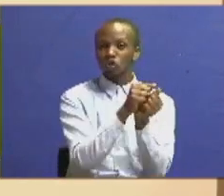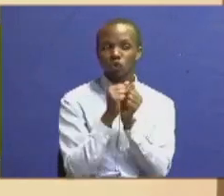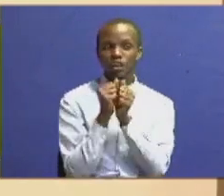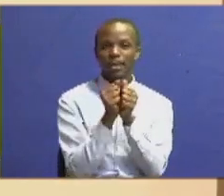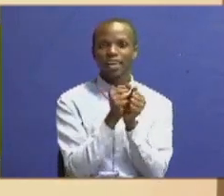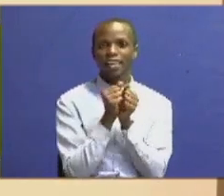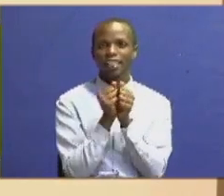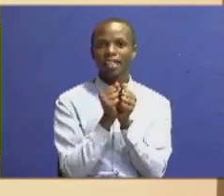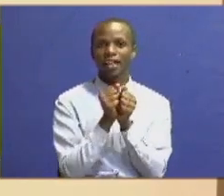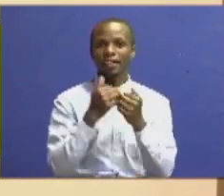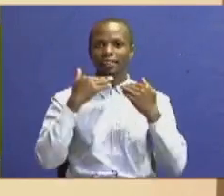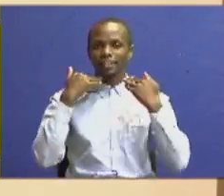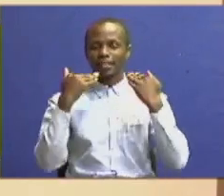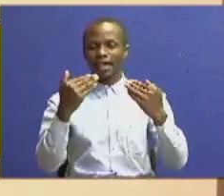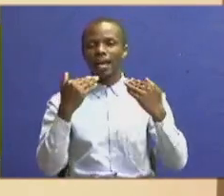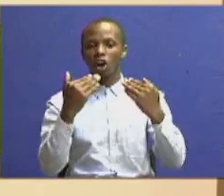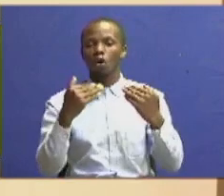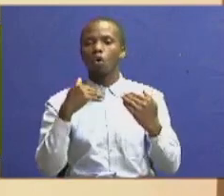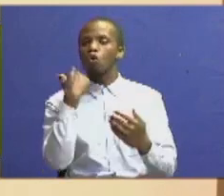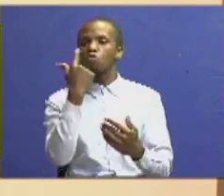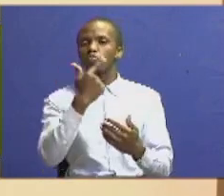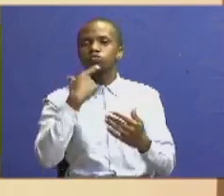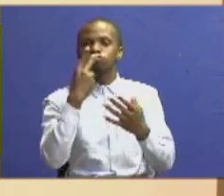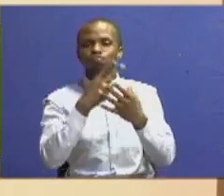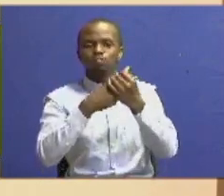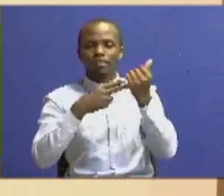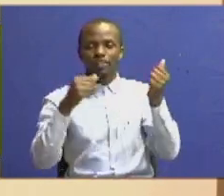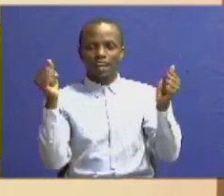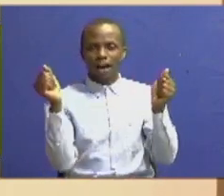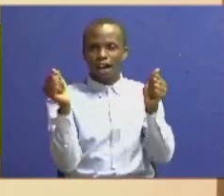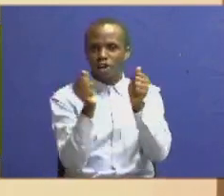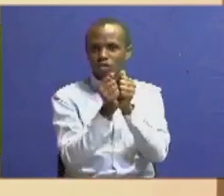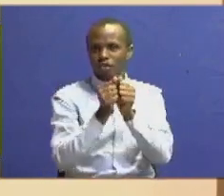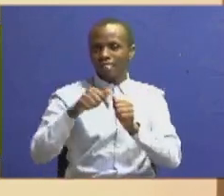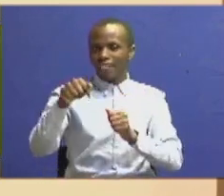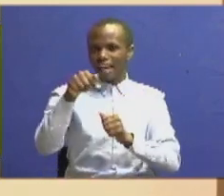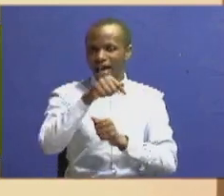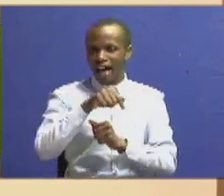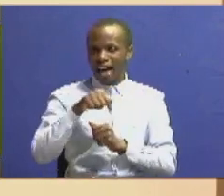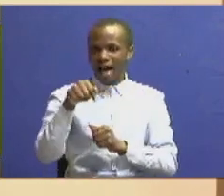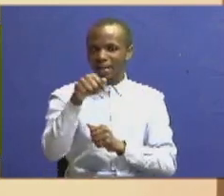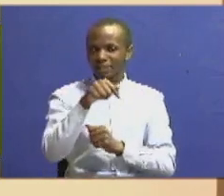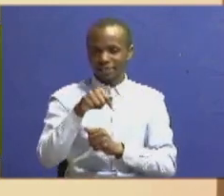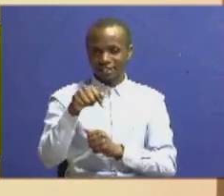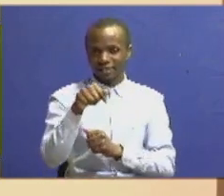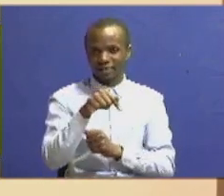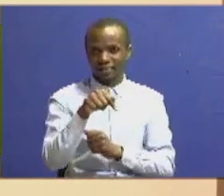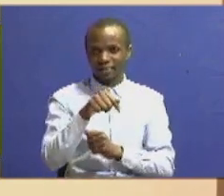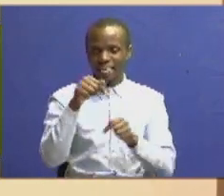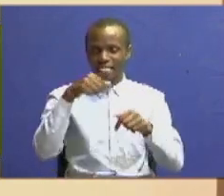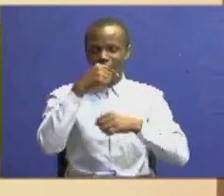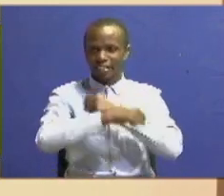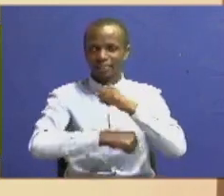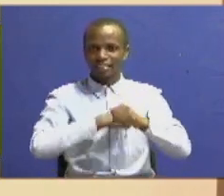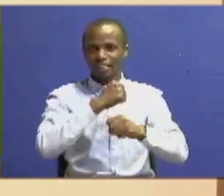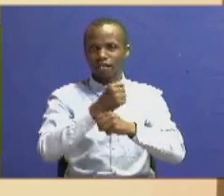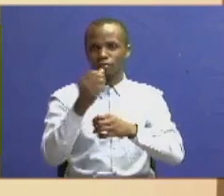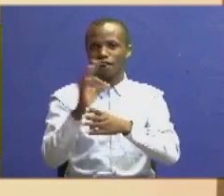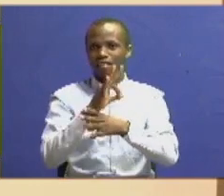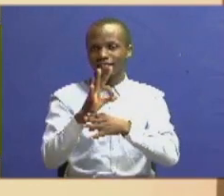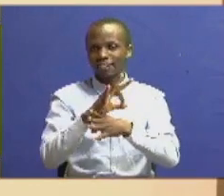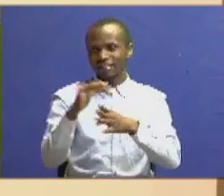to thank those who are partnering with us this year for this platinum